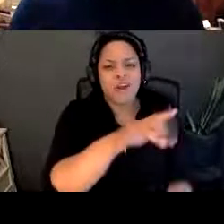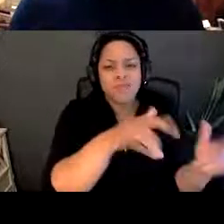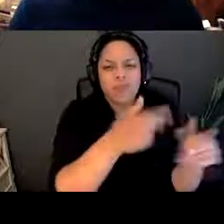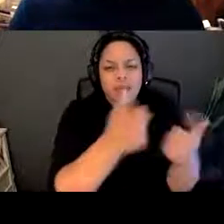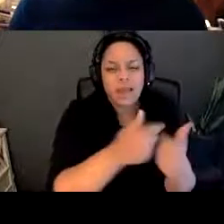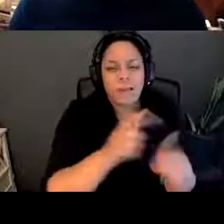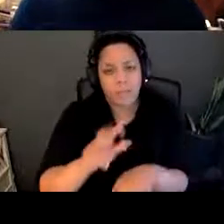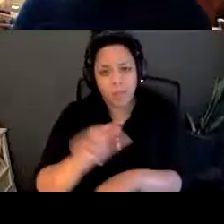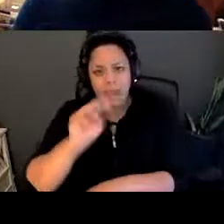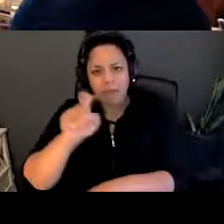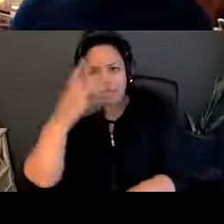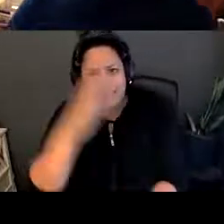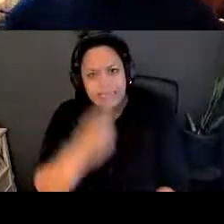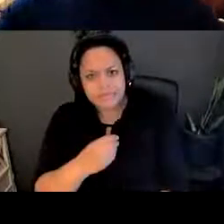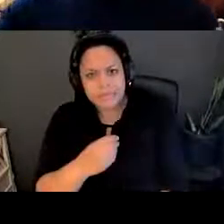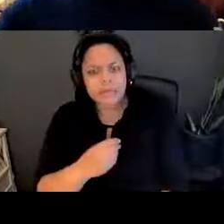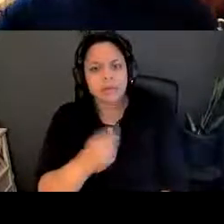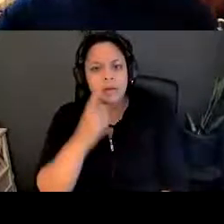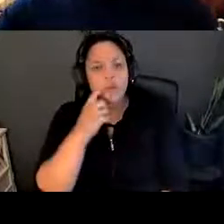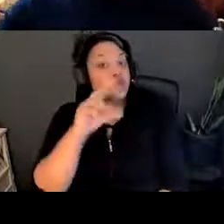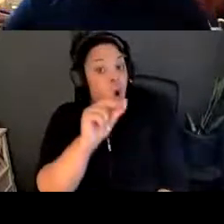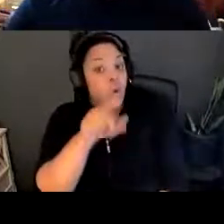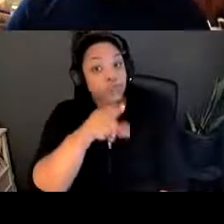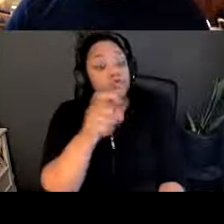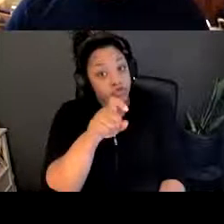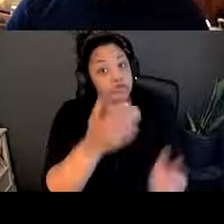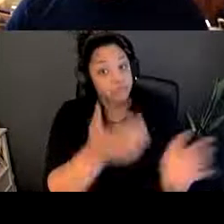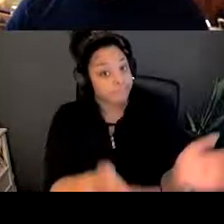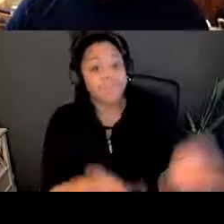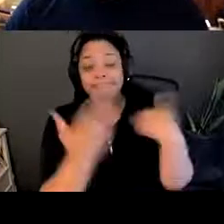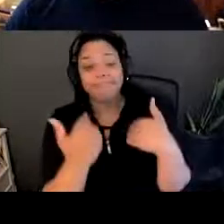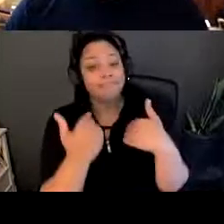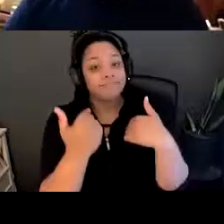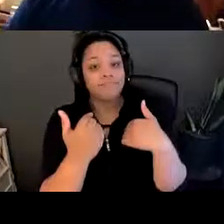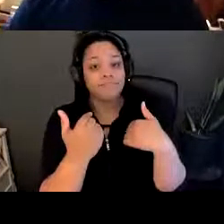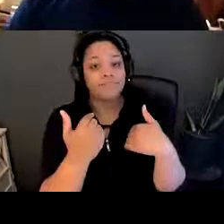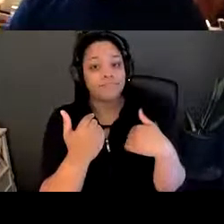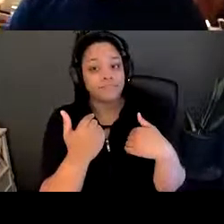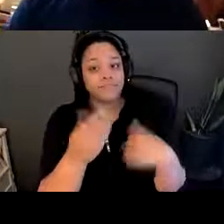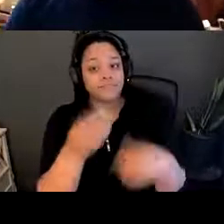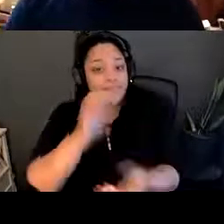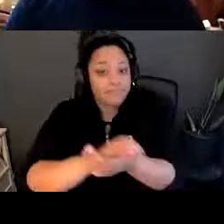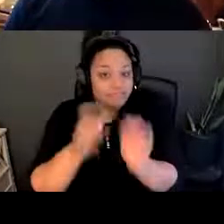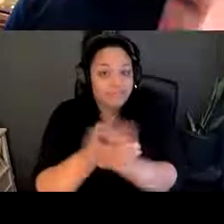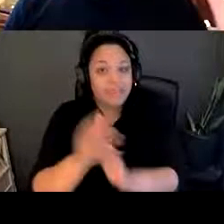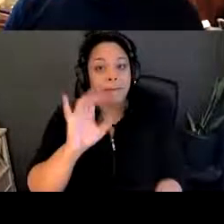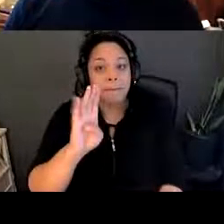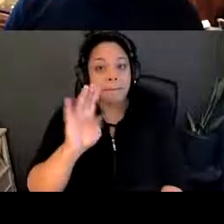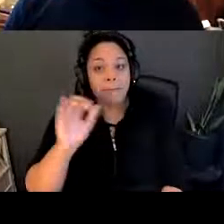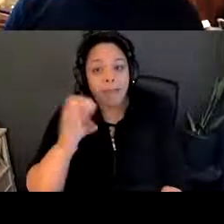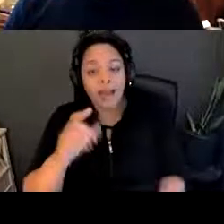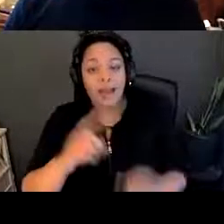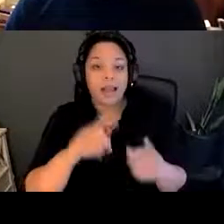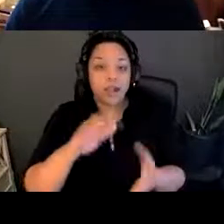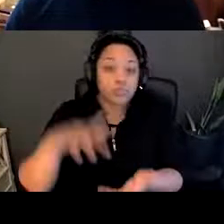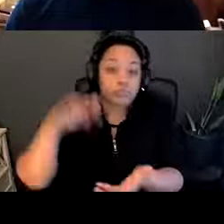should be sleeping, no, you should basically be having, a Big Mac meal and supersize it and all the rest of